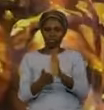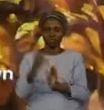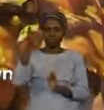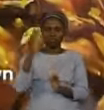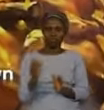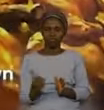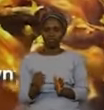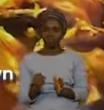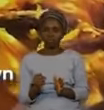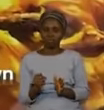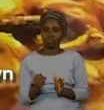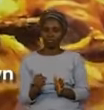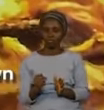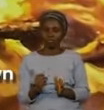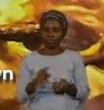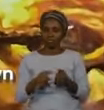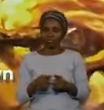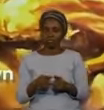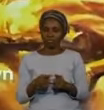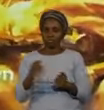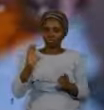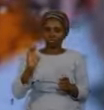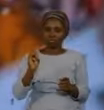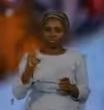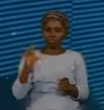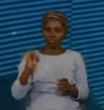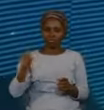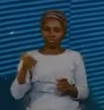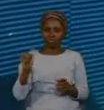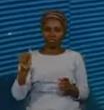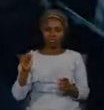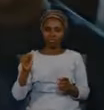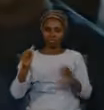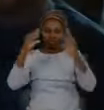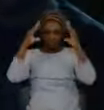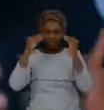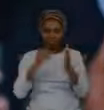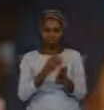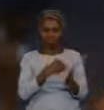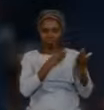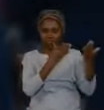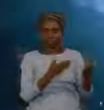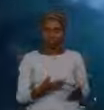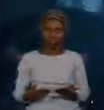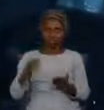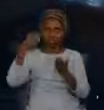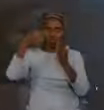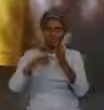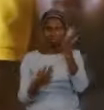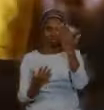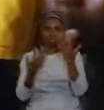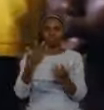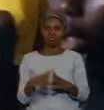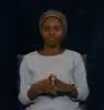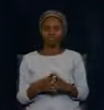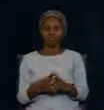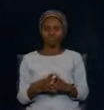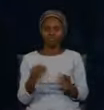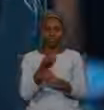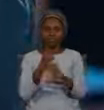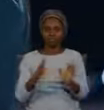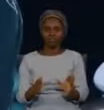Elijah experienced it and brought down fire. A savior has come to you. A healer